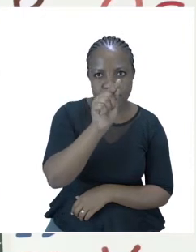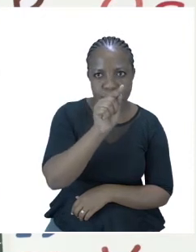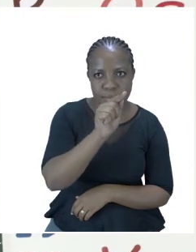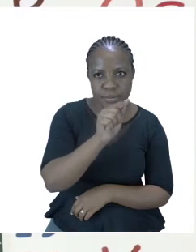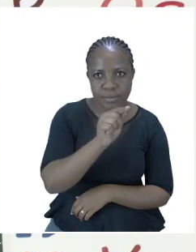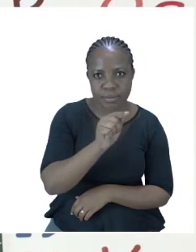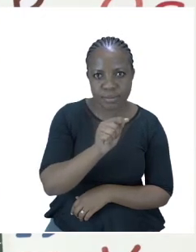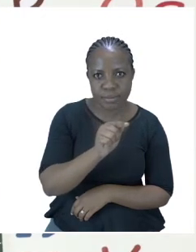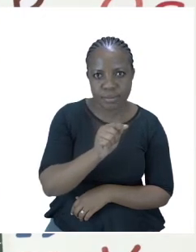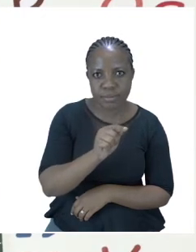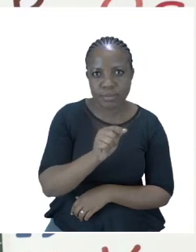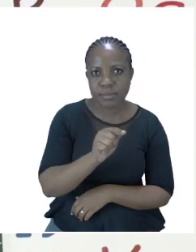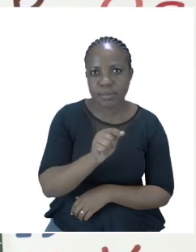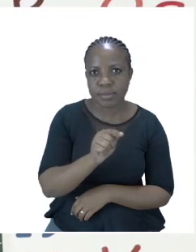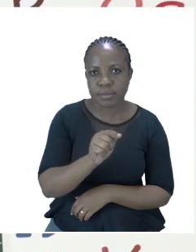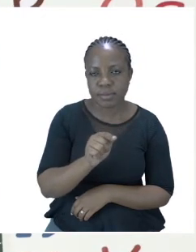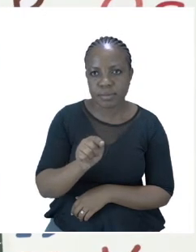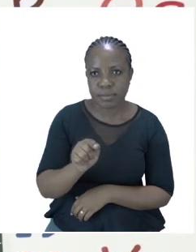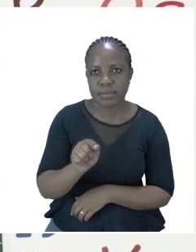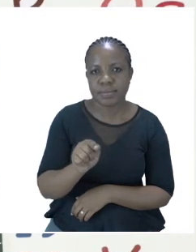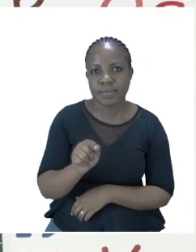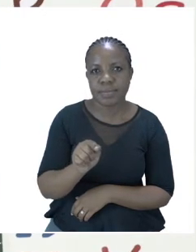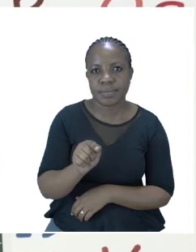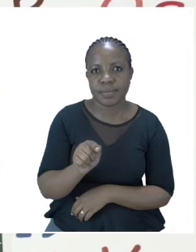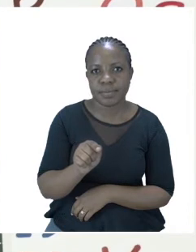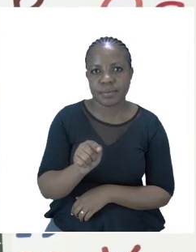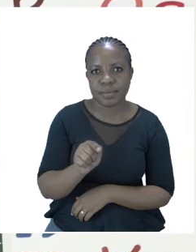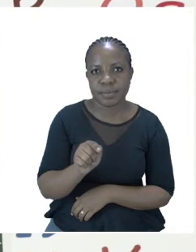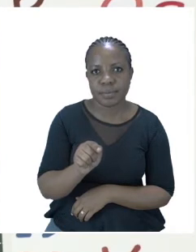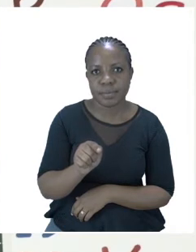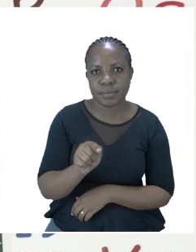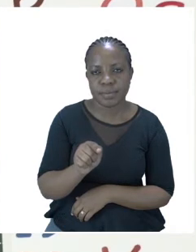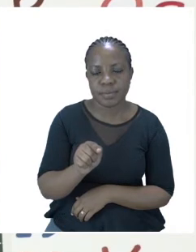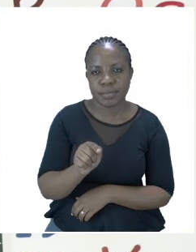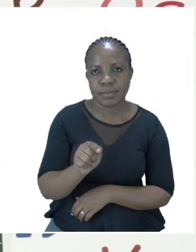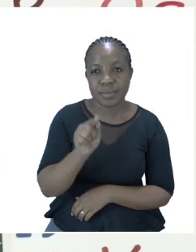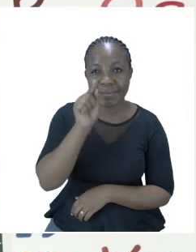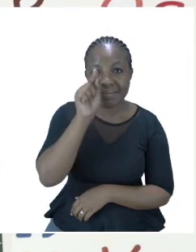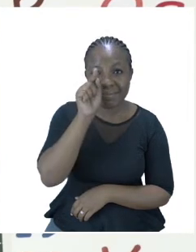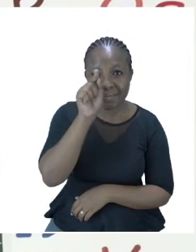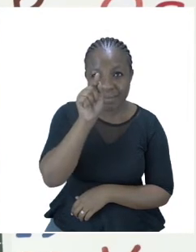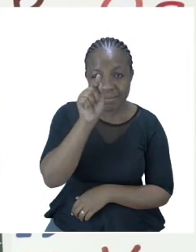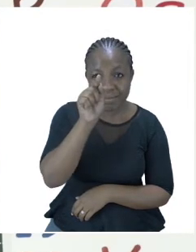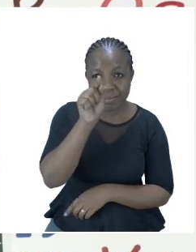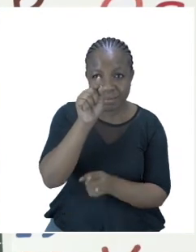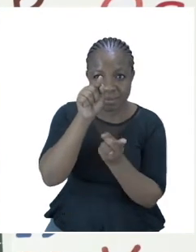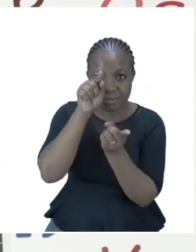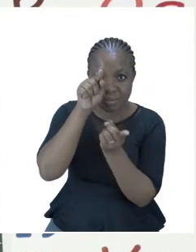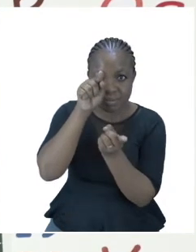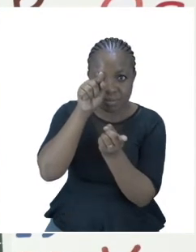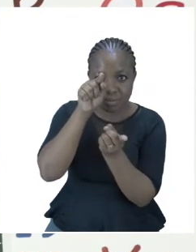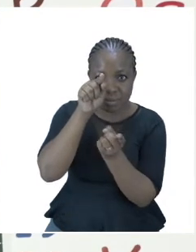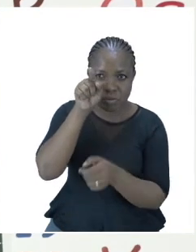round and stop. Remember that the head and the tail need to